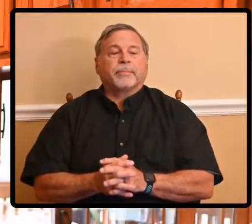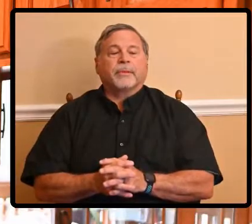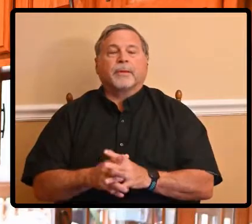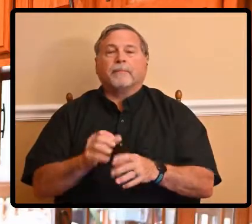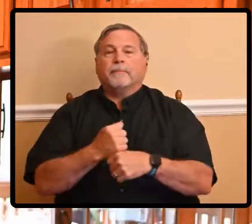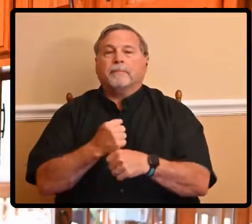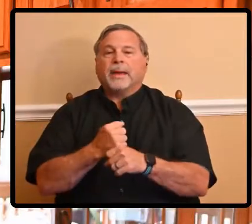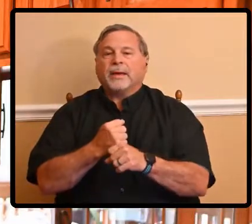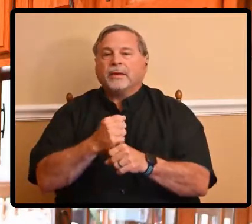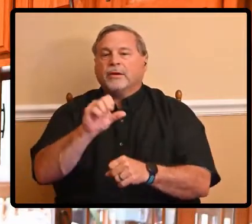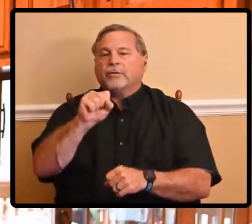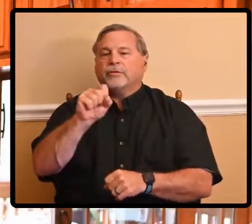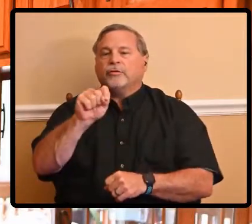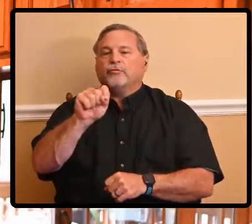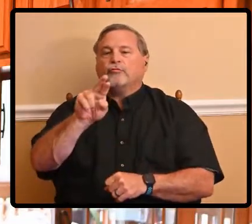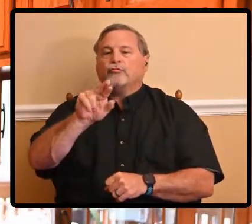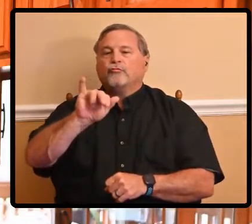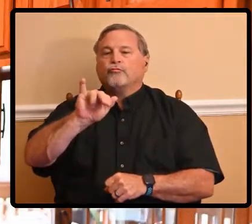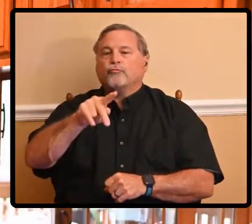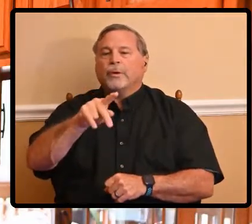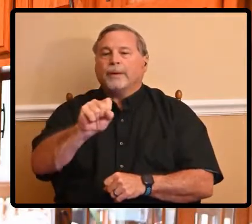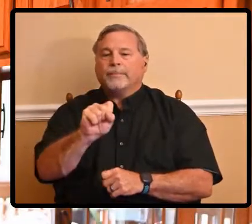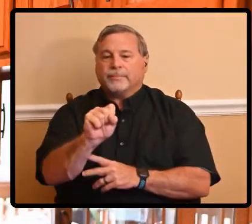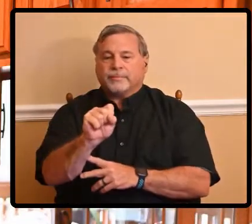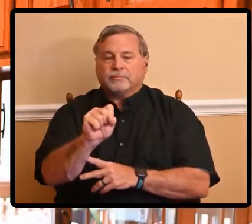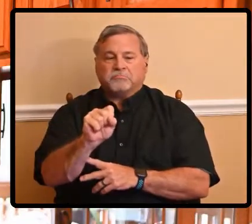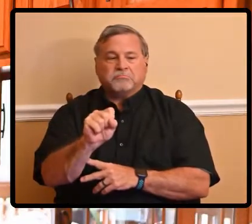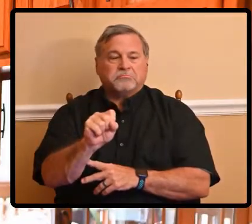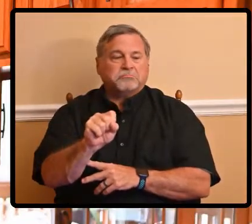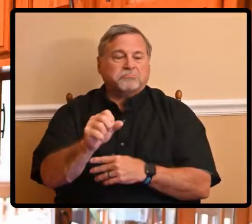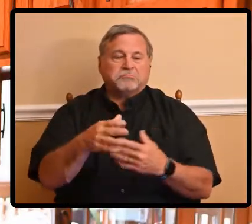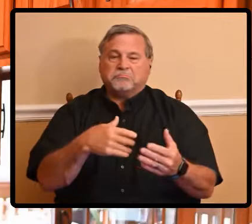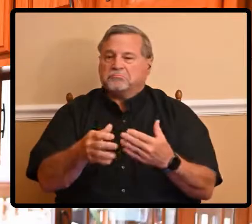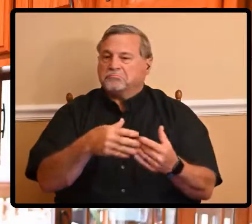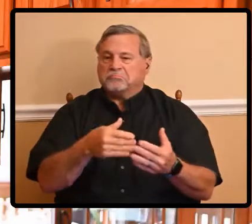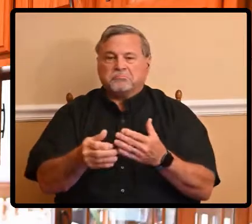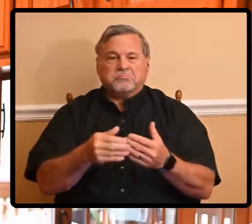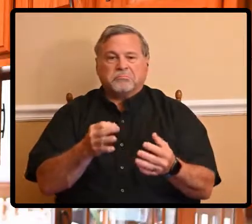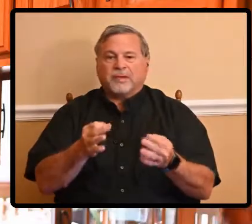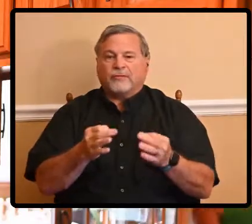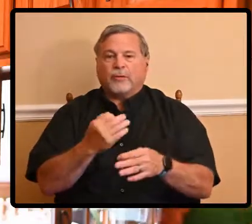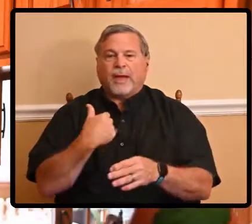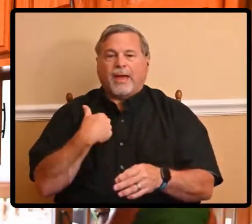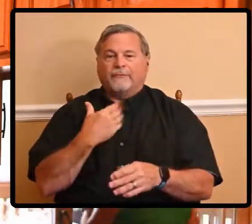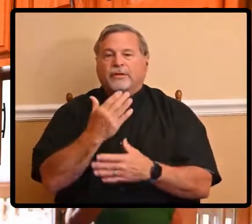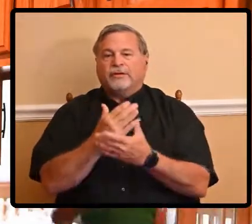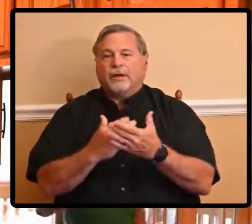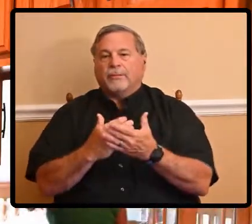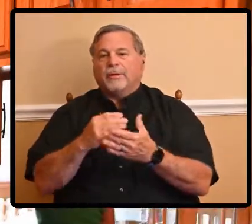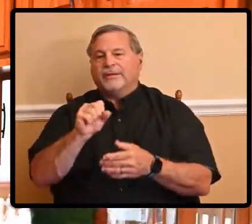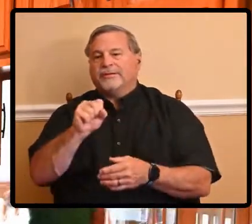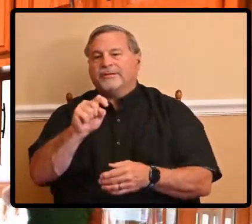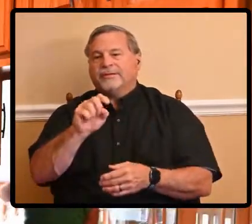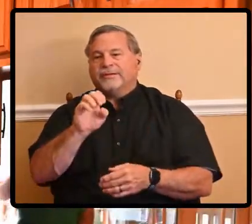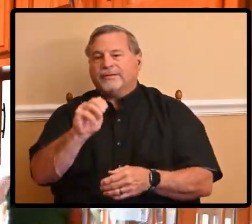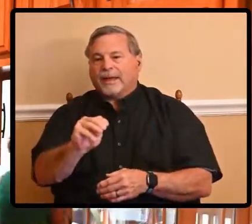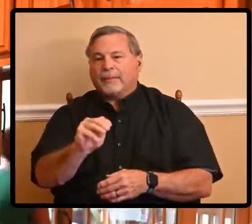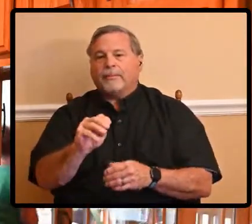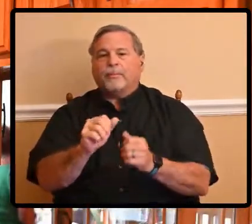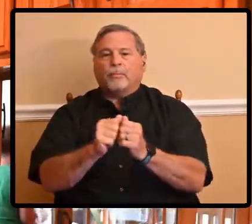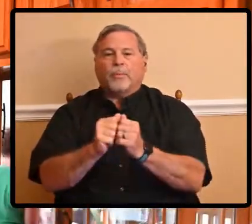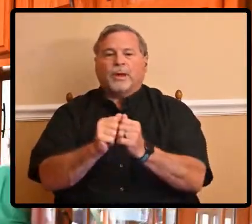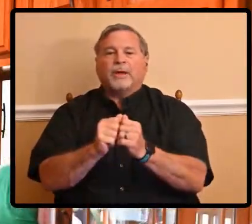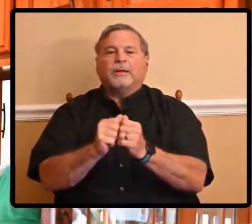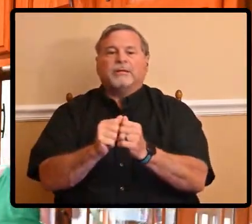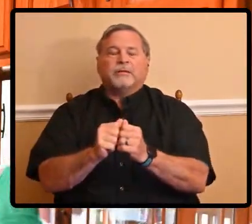make these into strips. Don't worry about whether you have some of the celery stems on it that